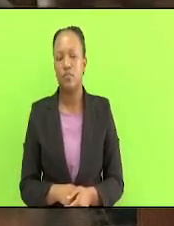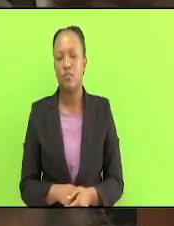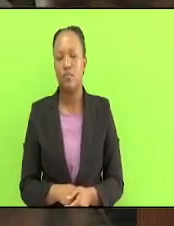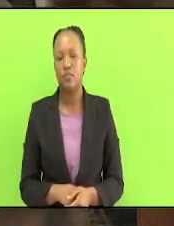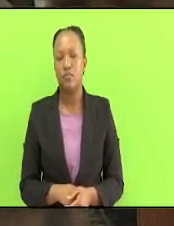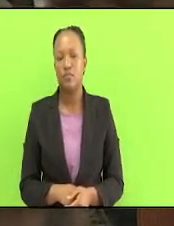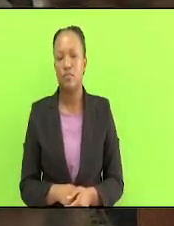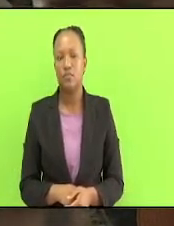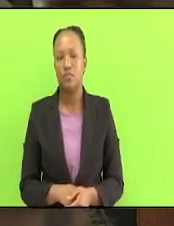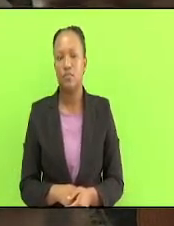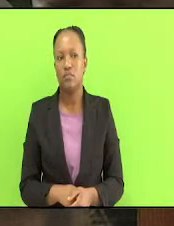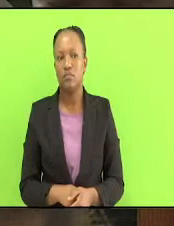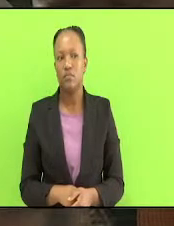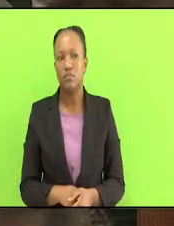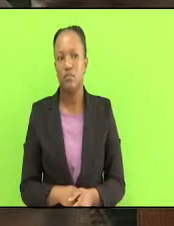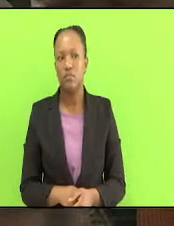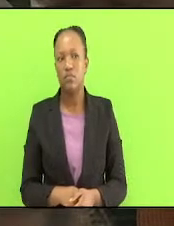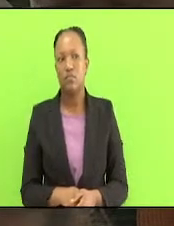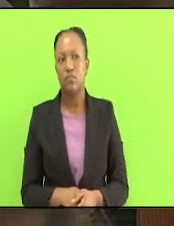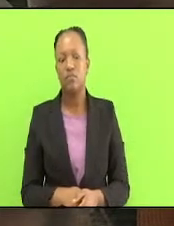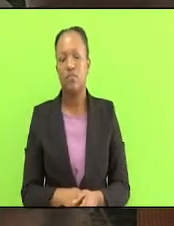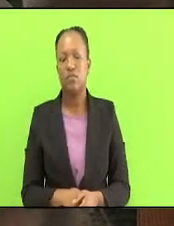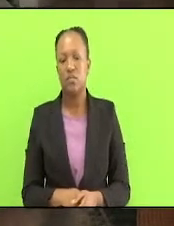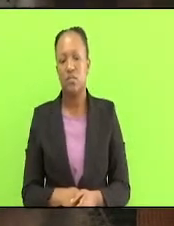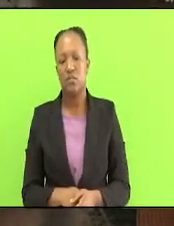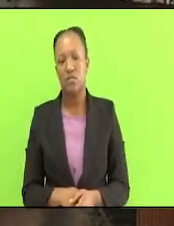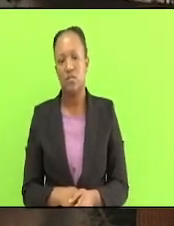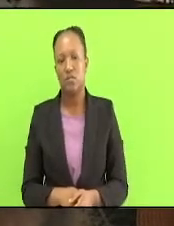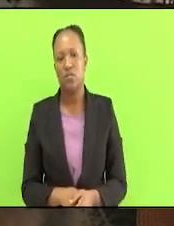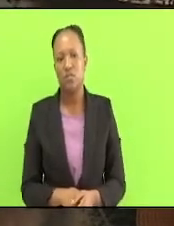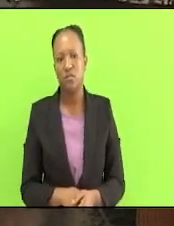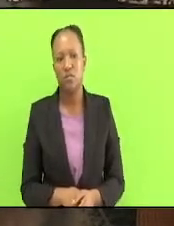their constitution when it comes to matters related to fire.